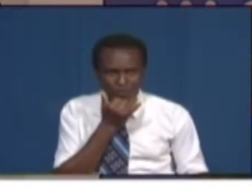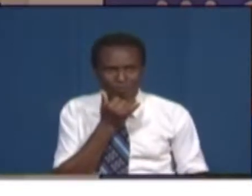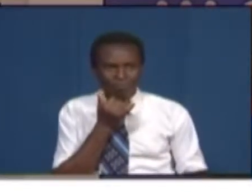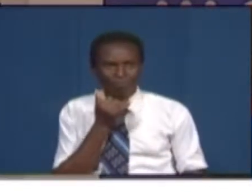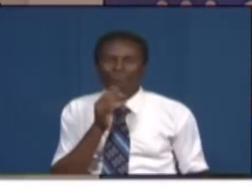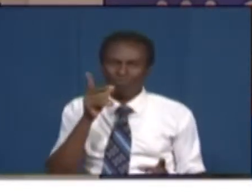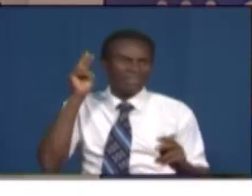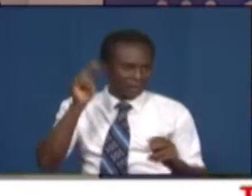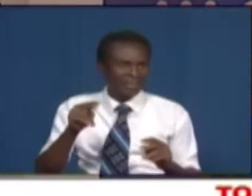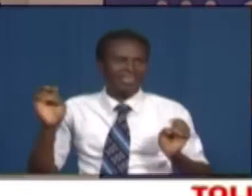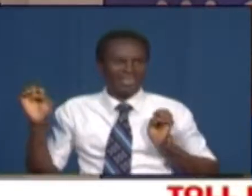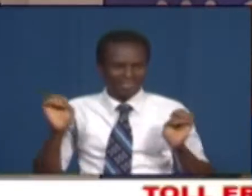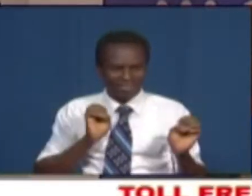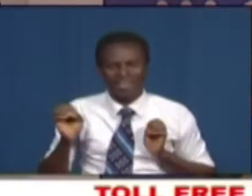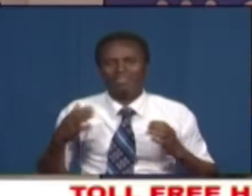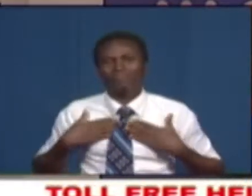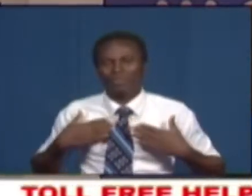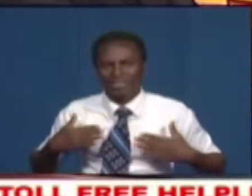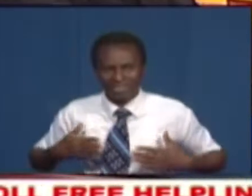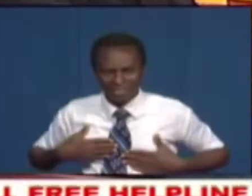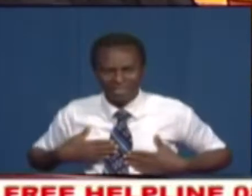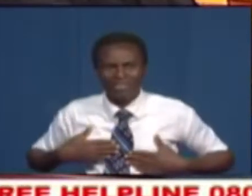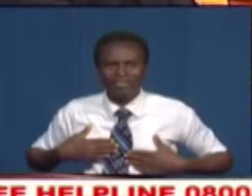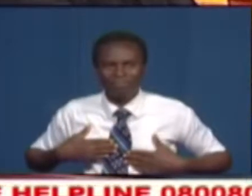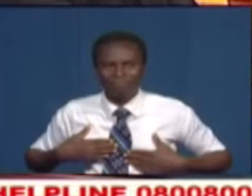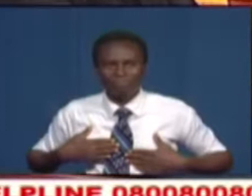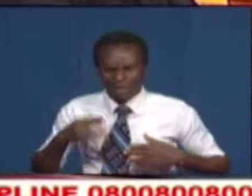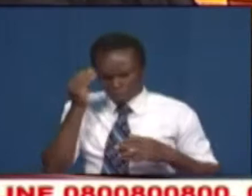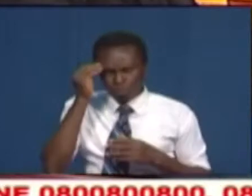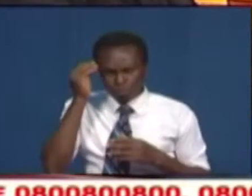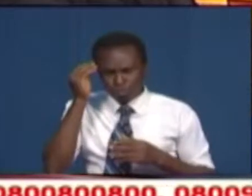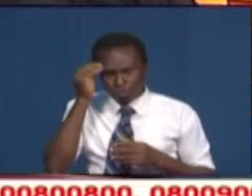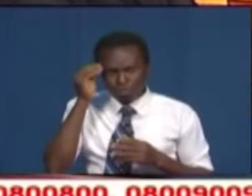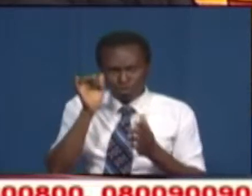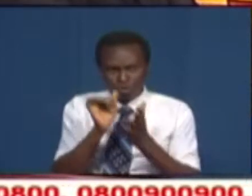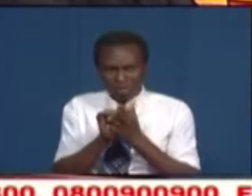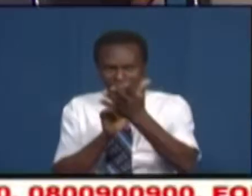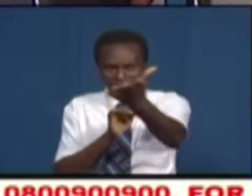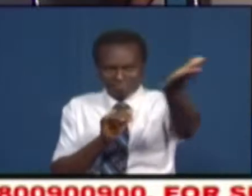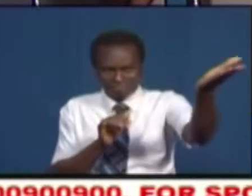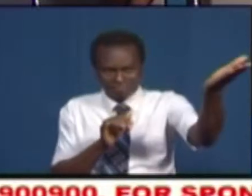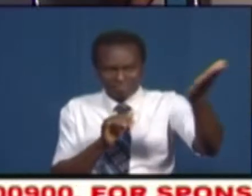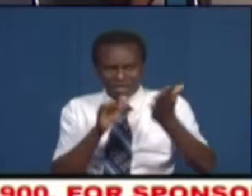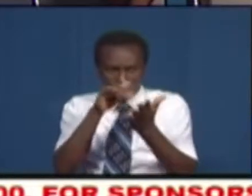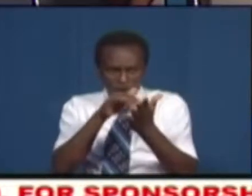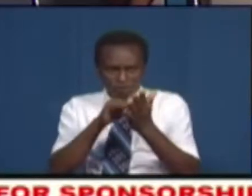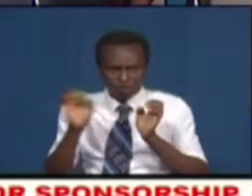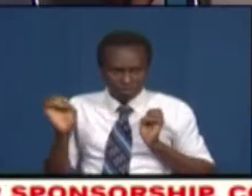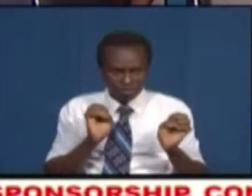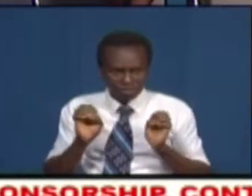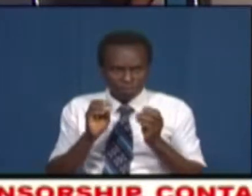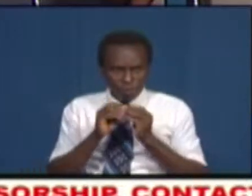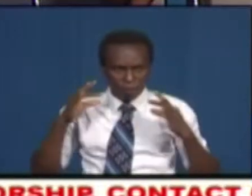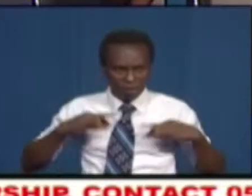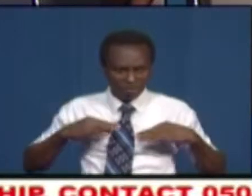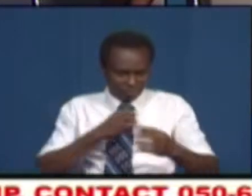to exercise as much as possible. And I know that even within the sphere of exercising, there are some exercises that may be good